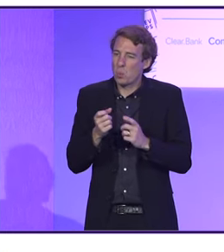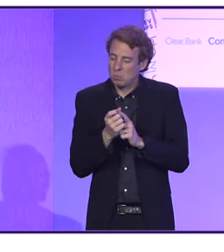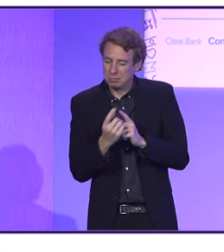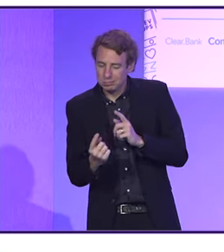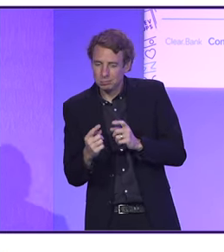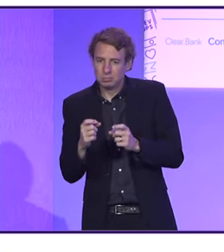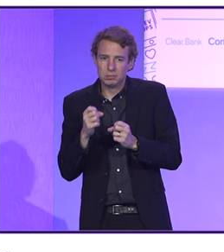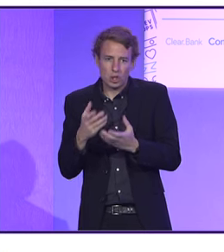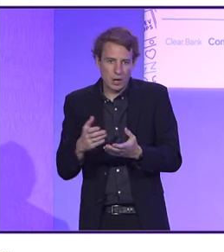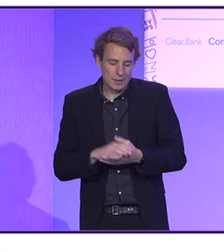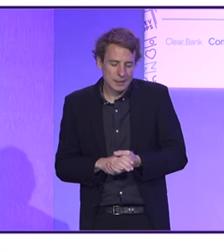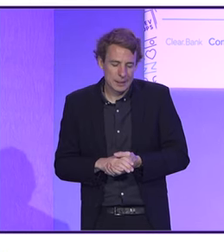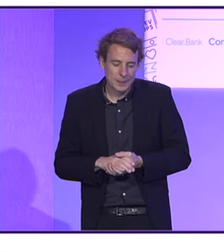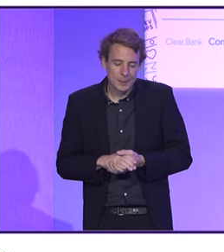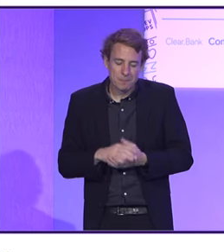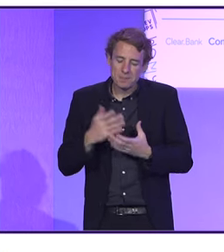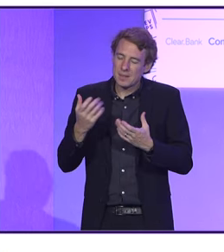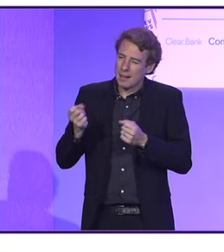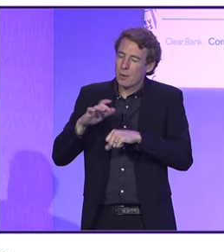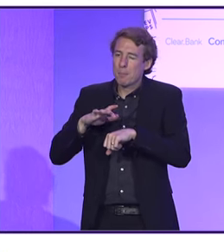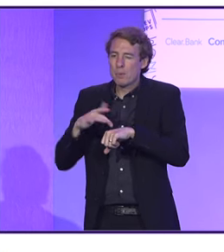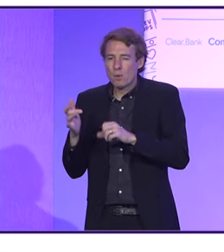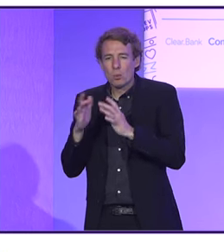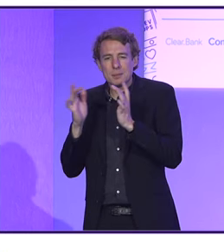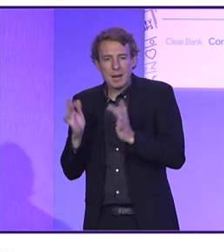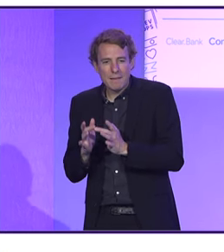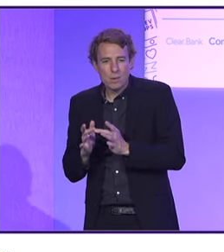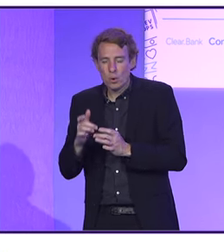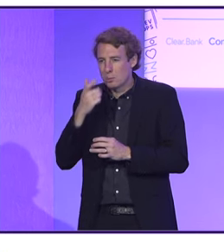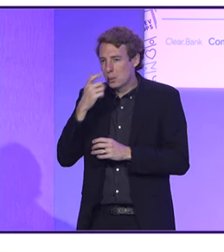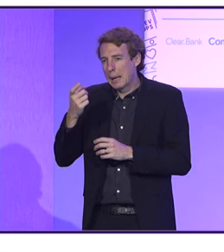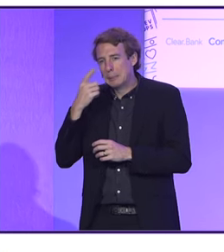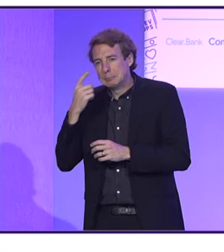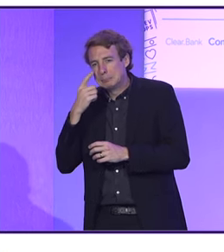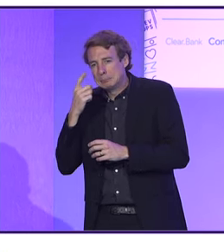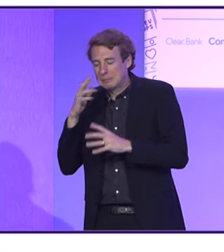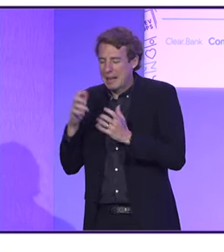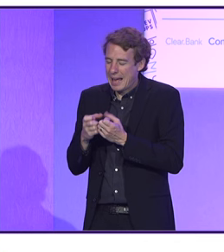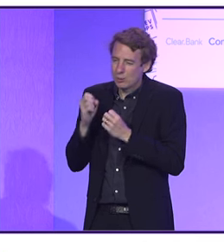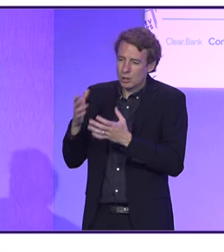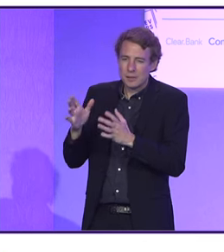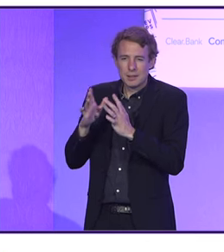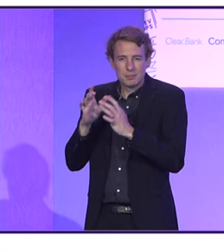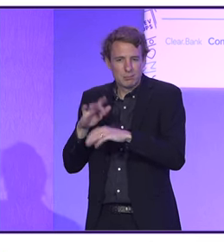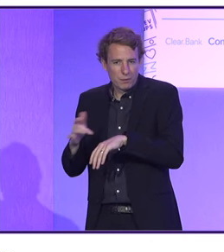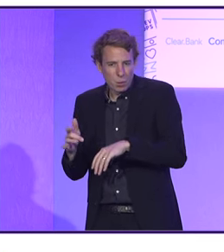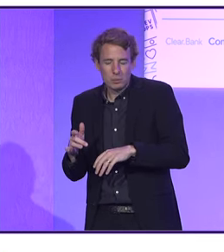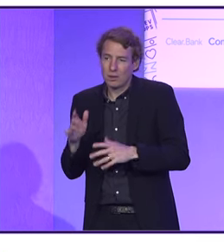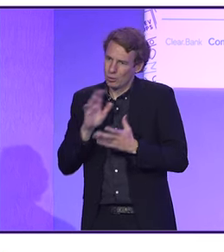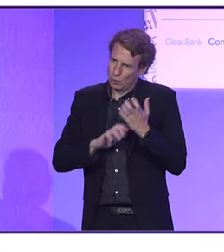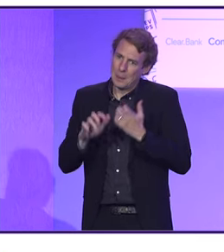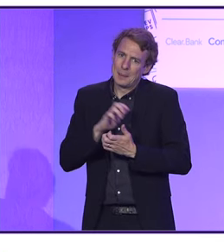them. We had other things, performance platform, that allowed people to see how services were performing, trade tariff. You know, there's a lot of stuff. So it was